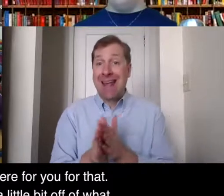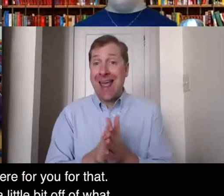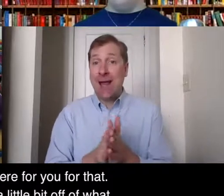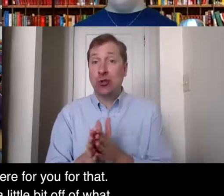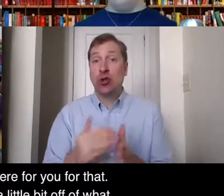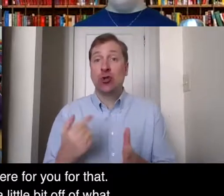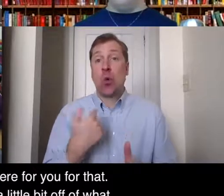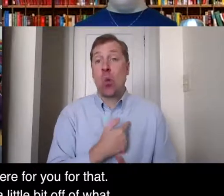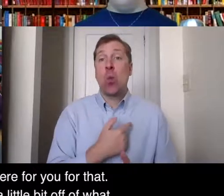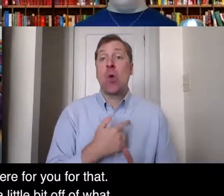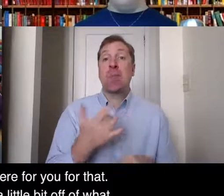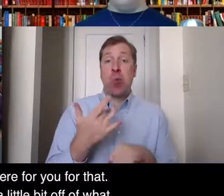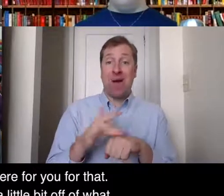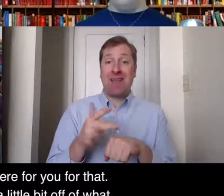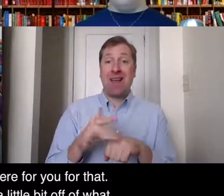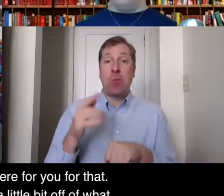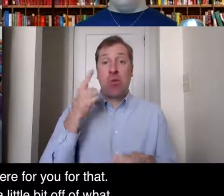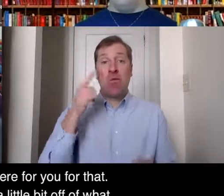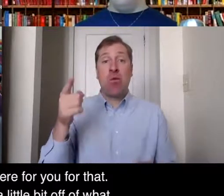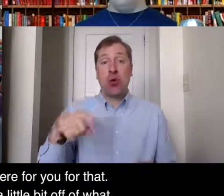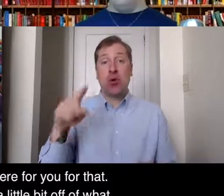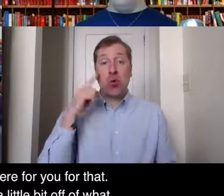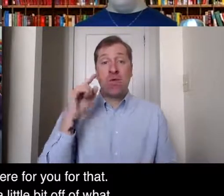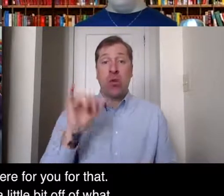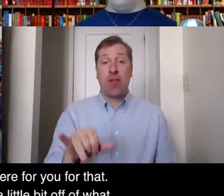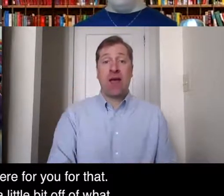there for you for that.